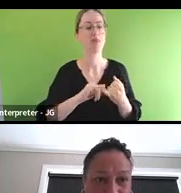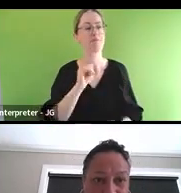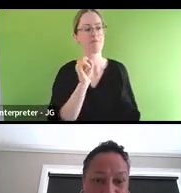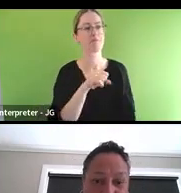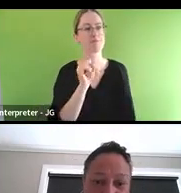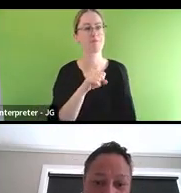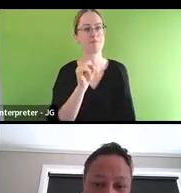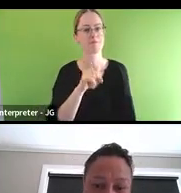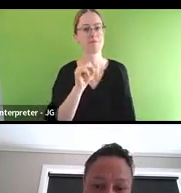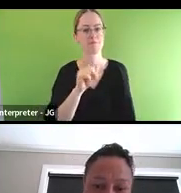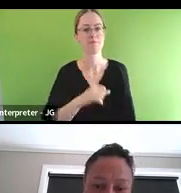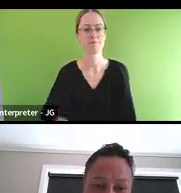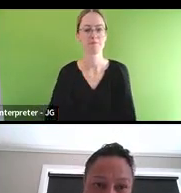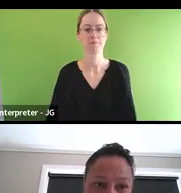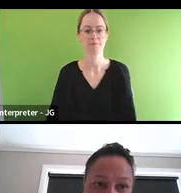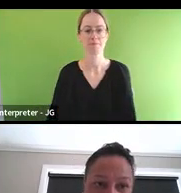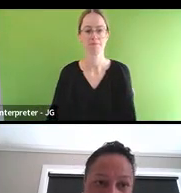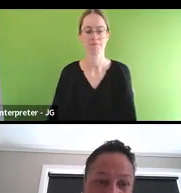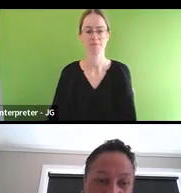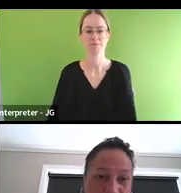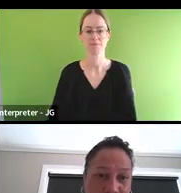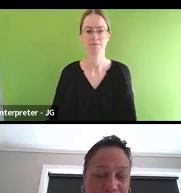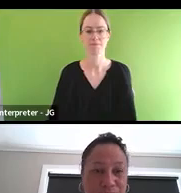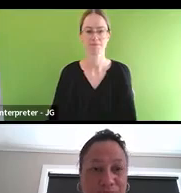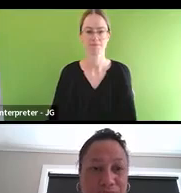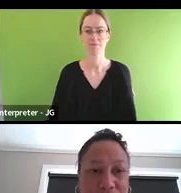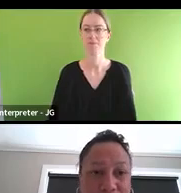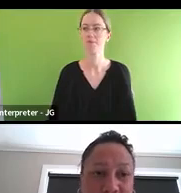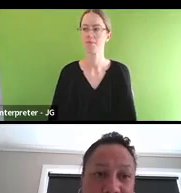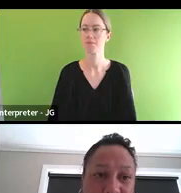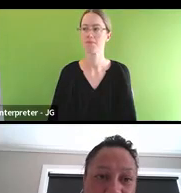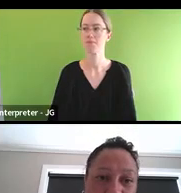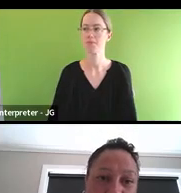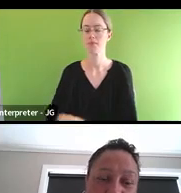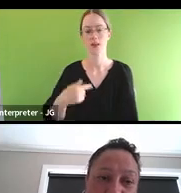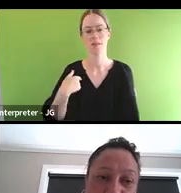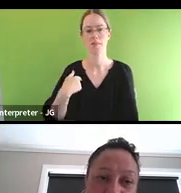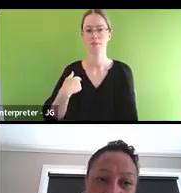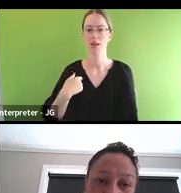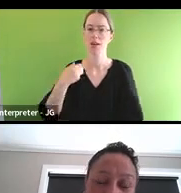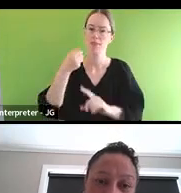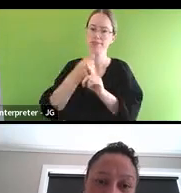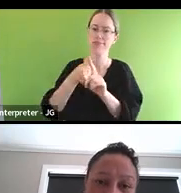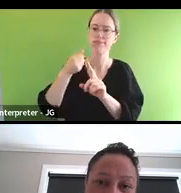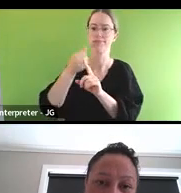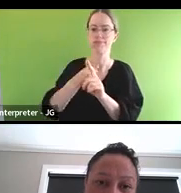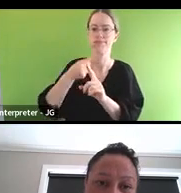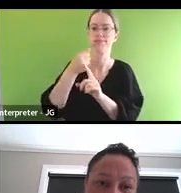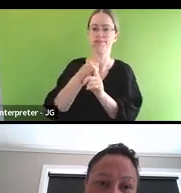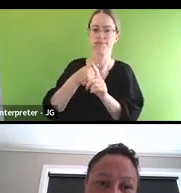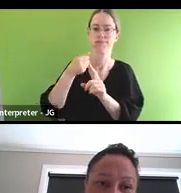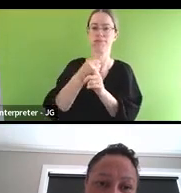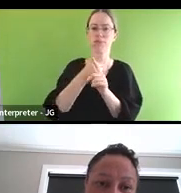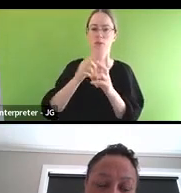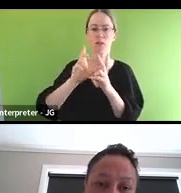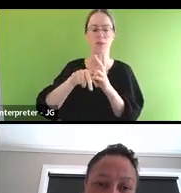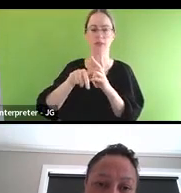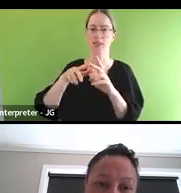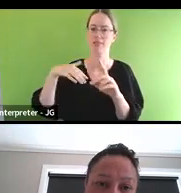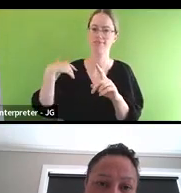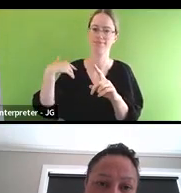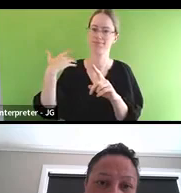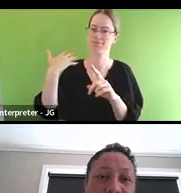mean, I have advocated for disability in